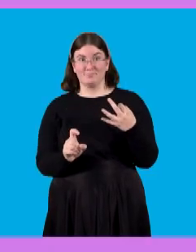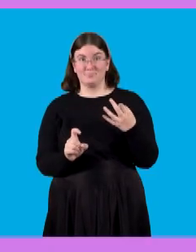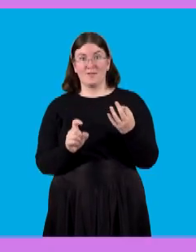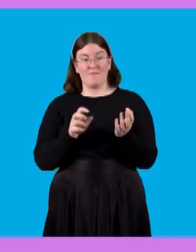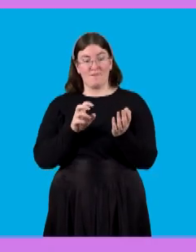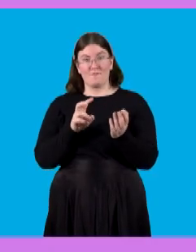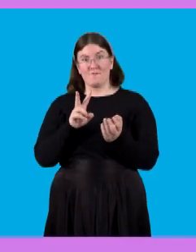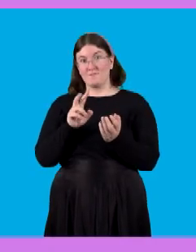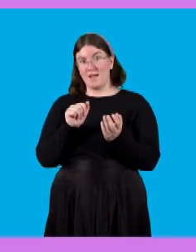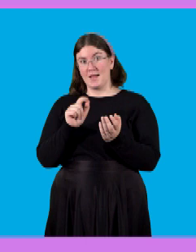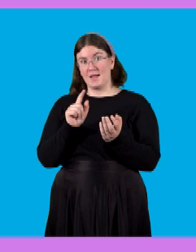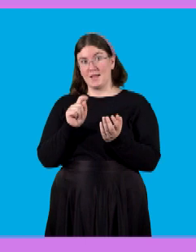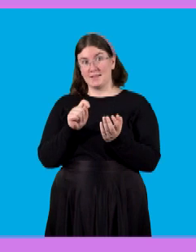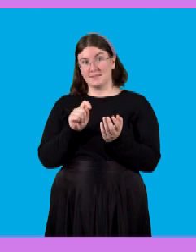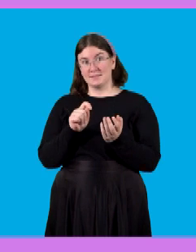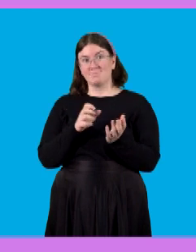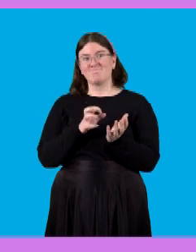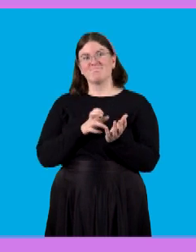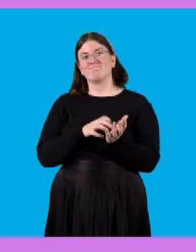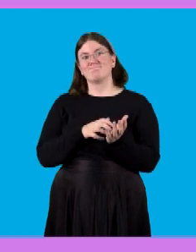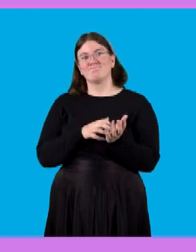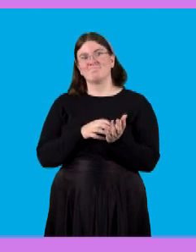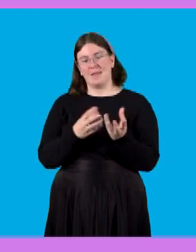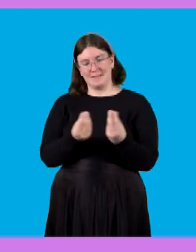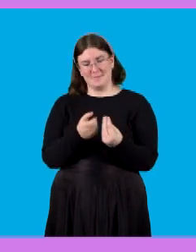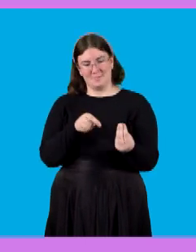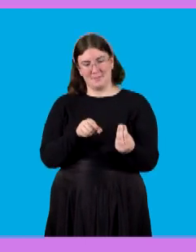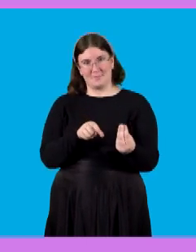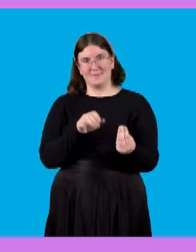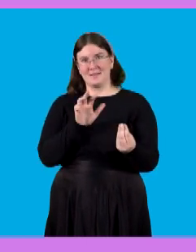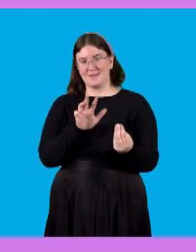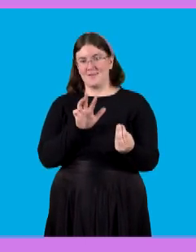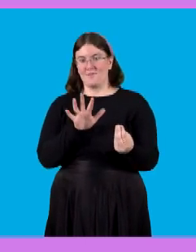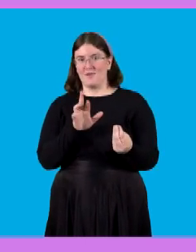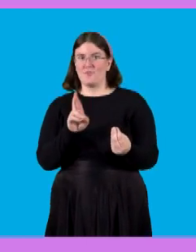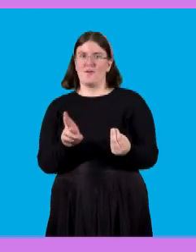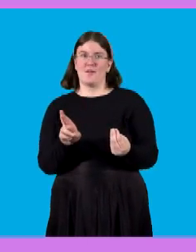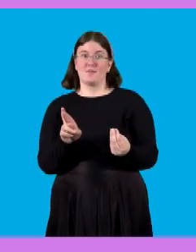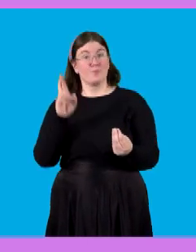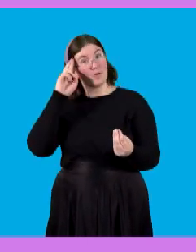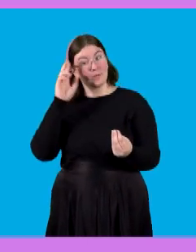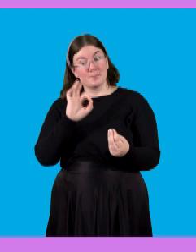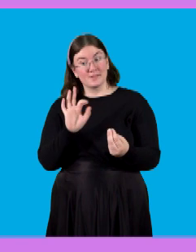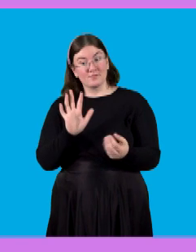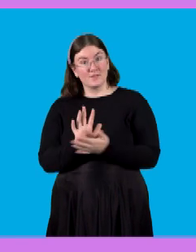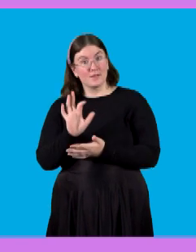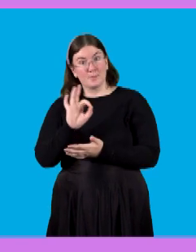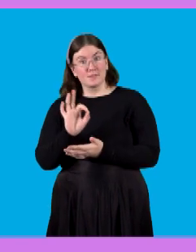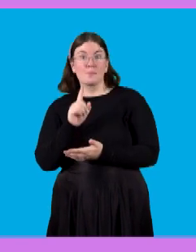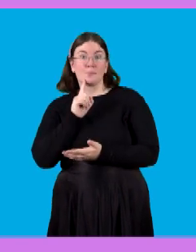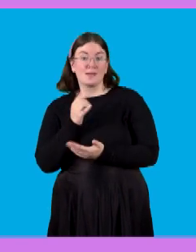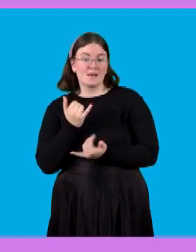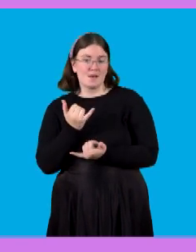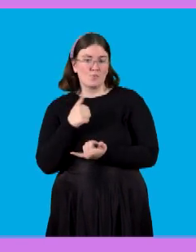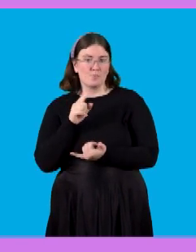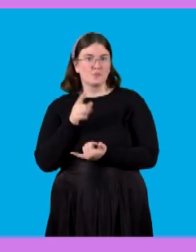the amount of VAT charged on an item of 95 Rand. Remember we said the percentage is 15%, but now we want